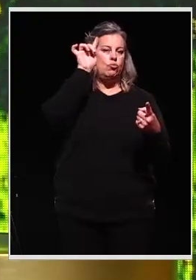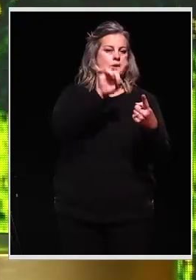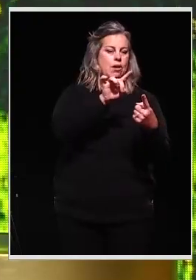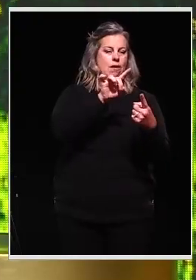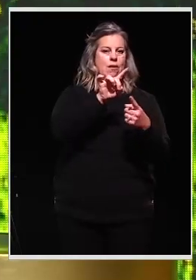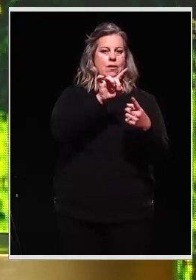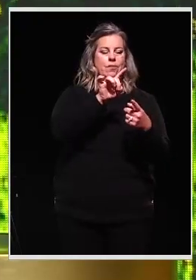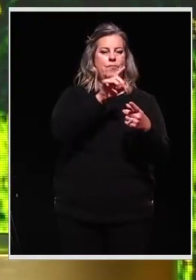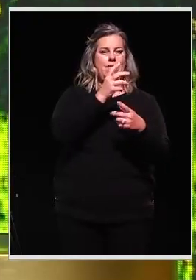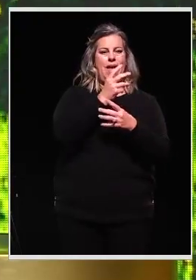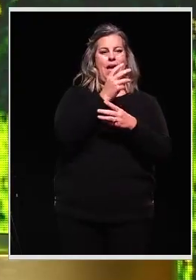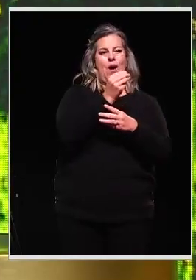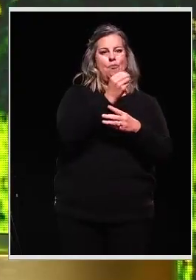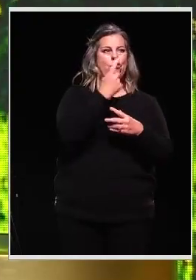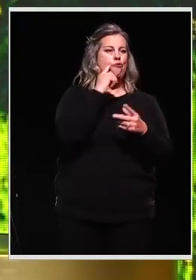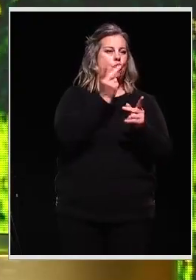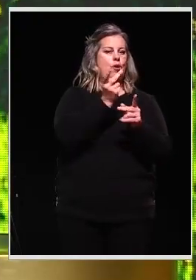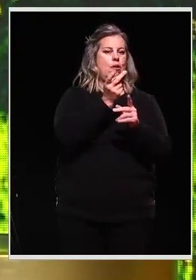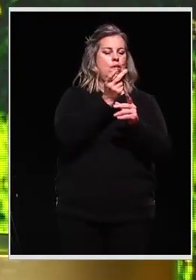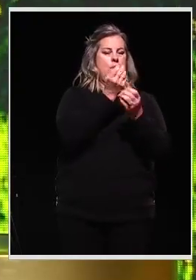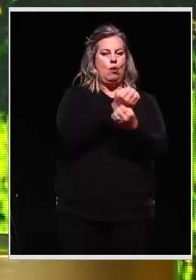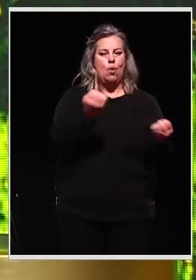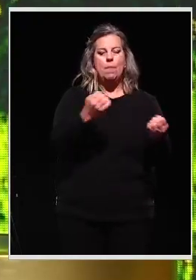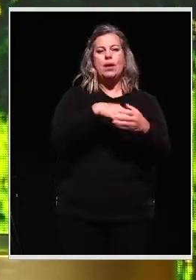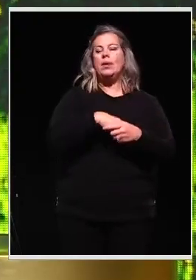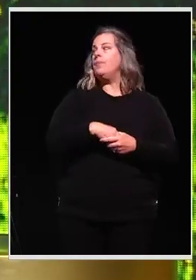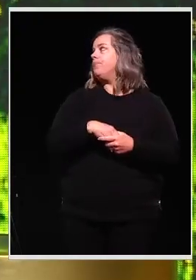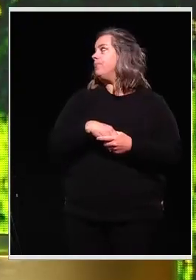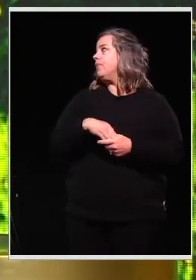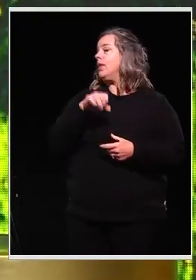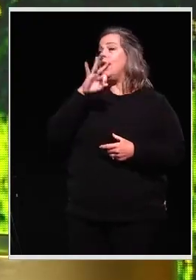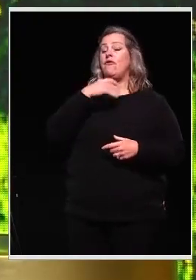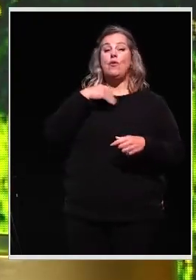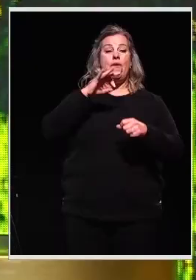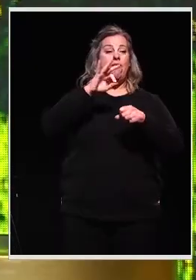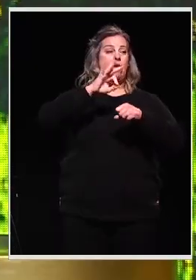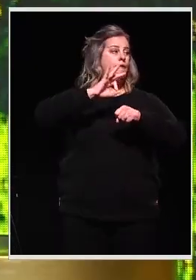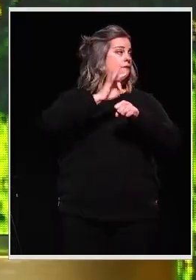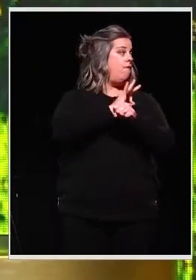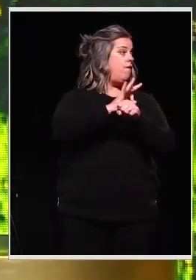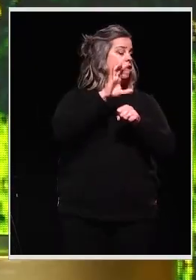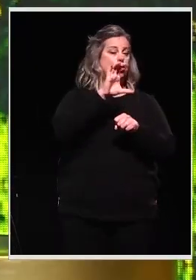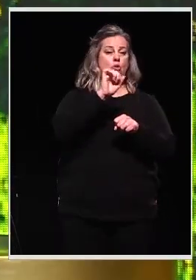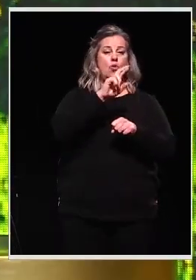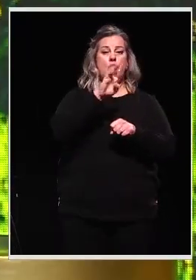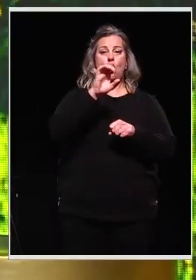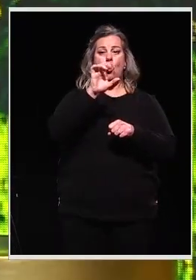outputs on equipment or technologies. But I think that's fundamentally it. If there's a functional carbon market, that's another way to bring value to the